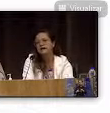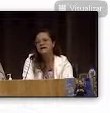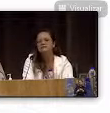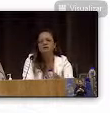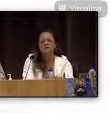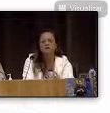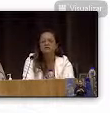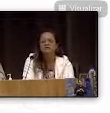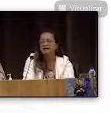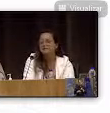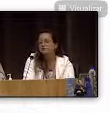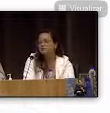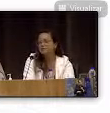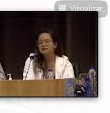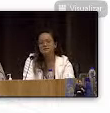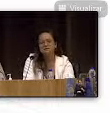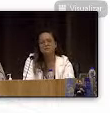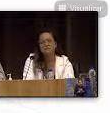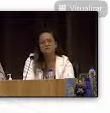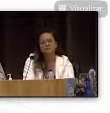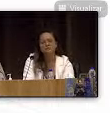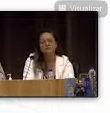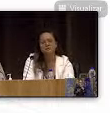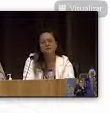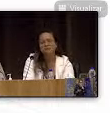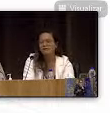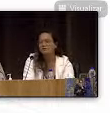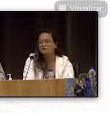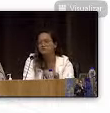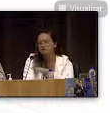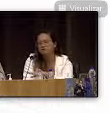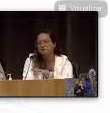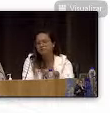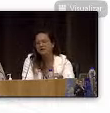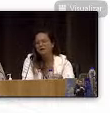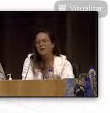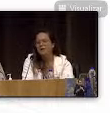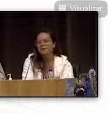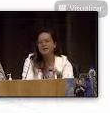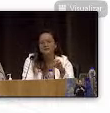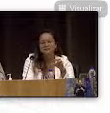about 7,000, counting with the employees, 10,000